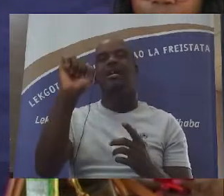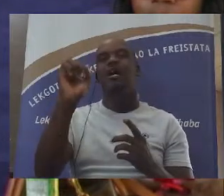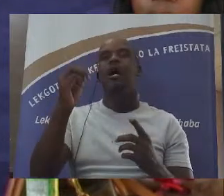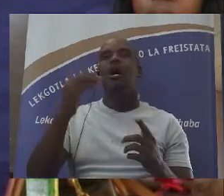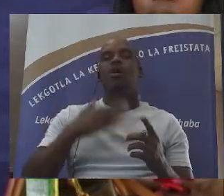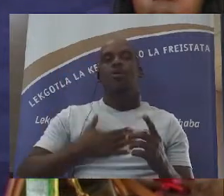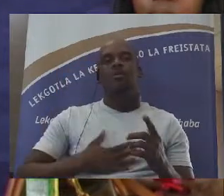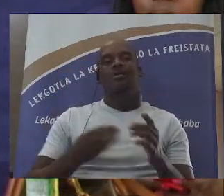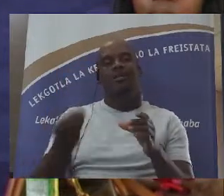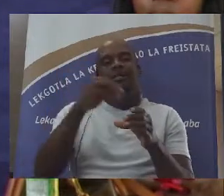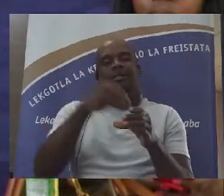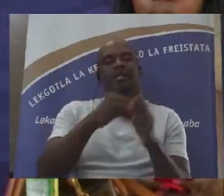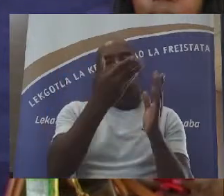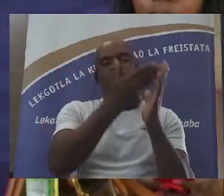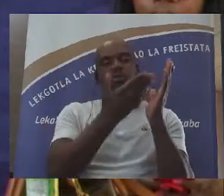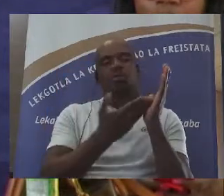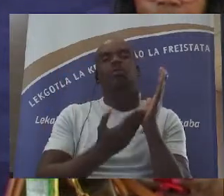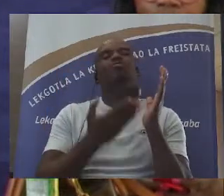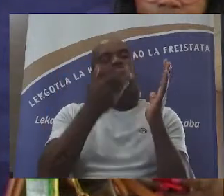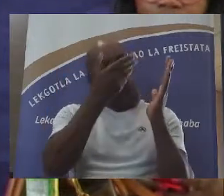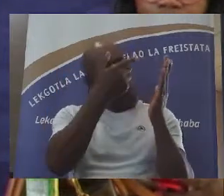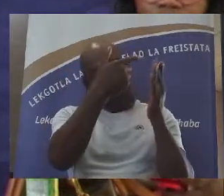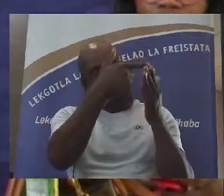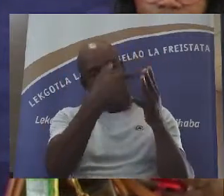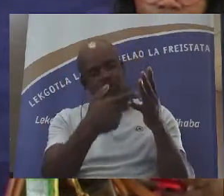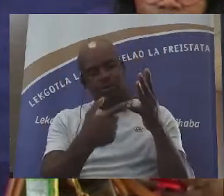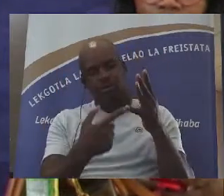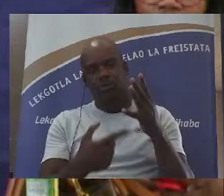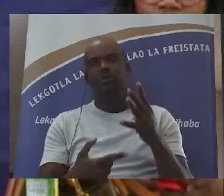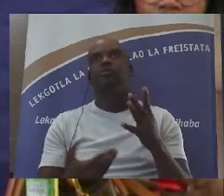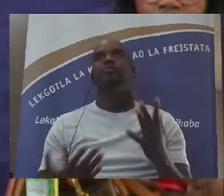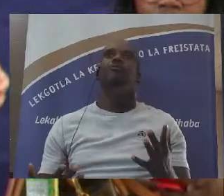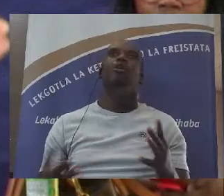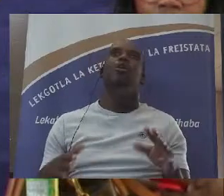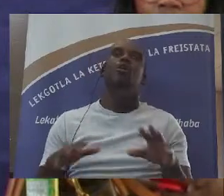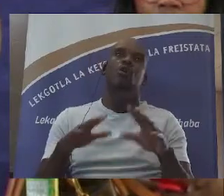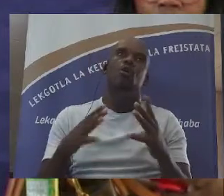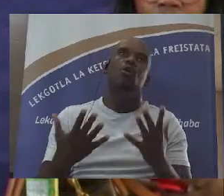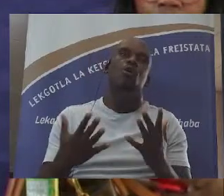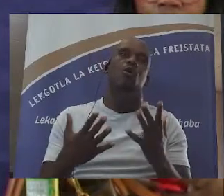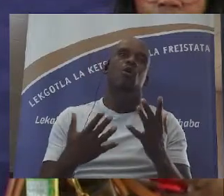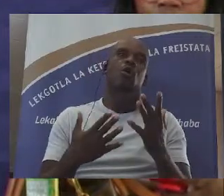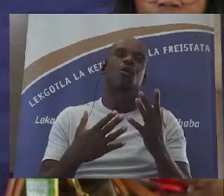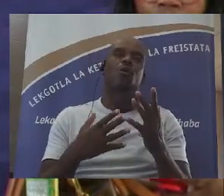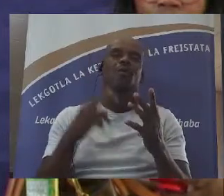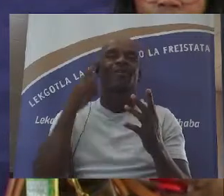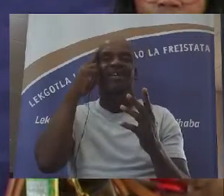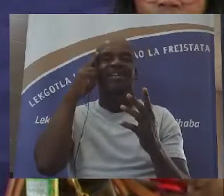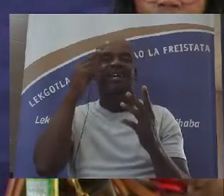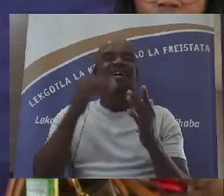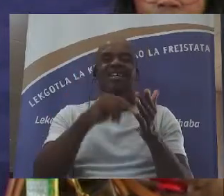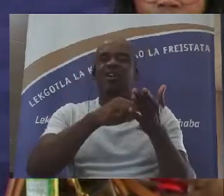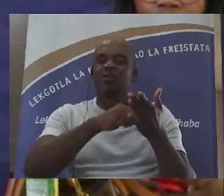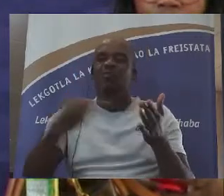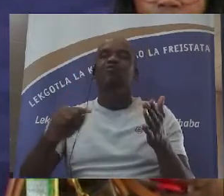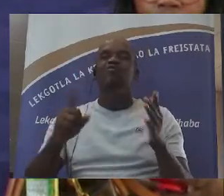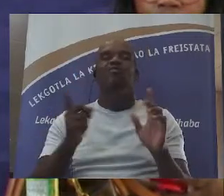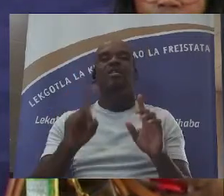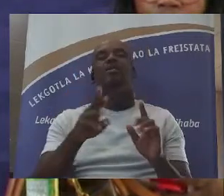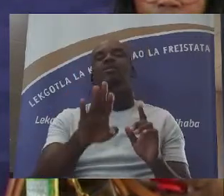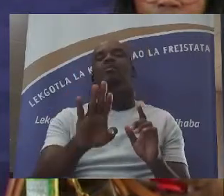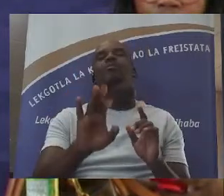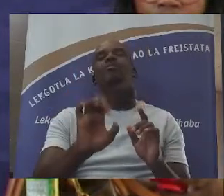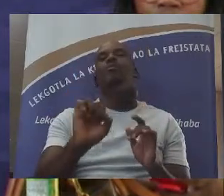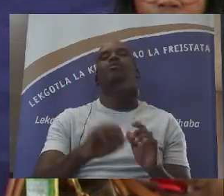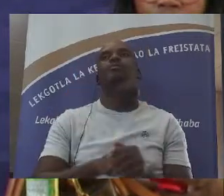molaong o ke tsena ke tsena ke tsena. Kapa clause e bang o nahana hore e tloswe moo ba e sa o tshwareng hantle ke ena ke ena